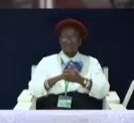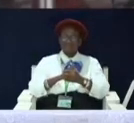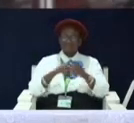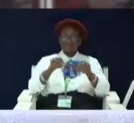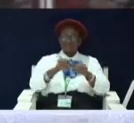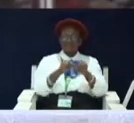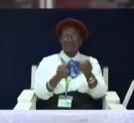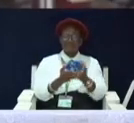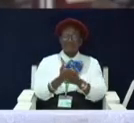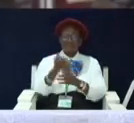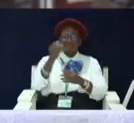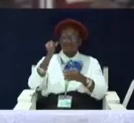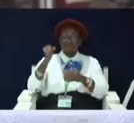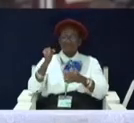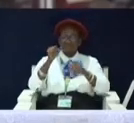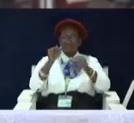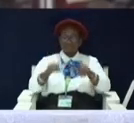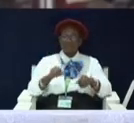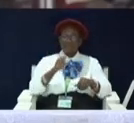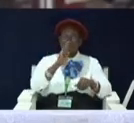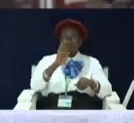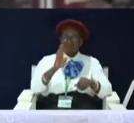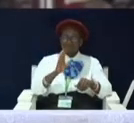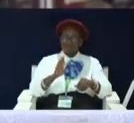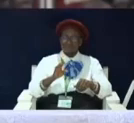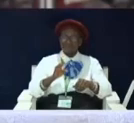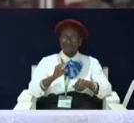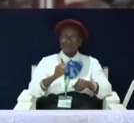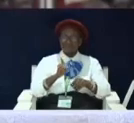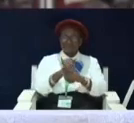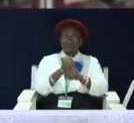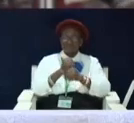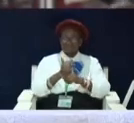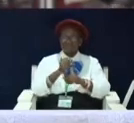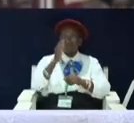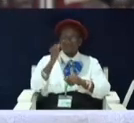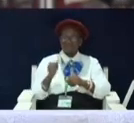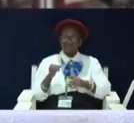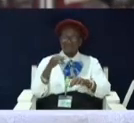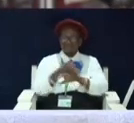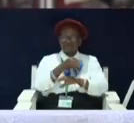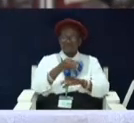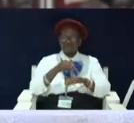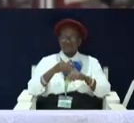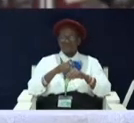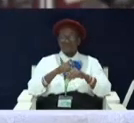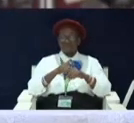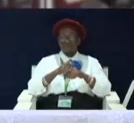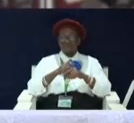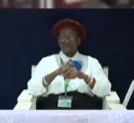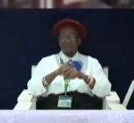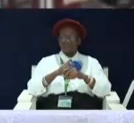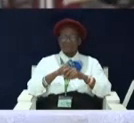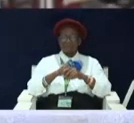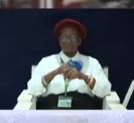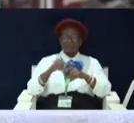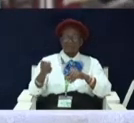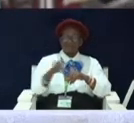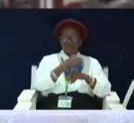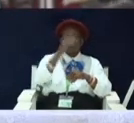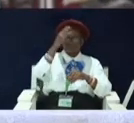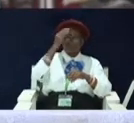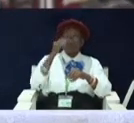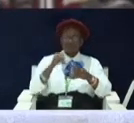breakthrough can be obtained by force. Be eyan le gba aluyo na tipa tipa o. You know,